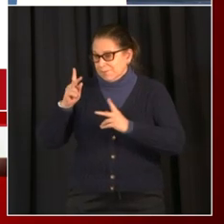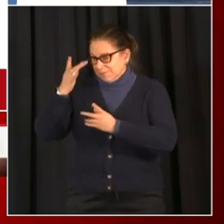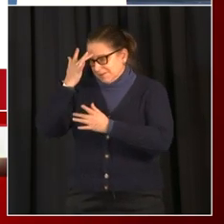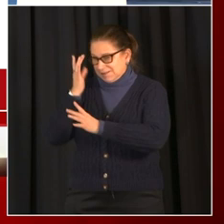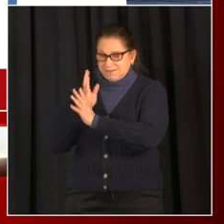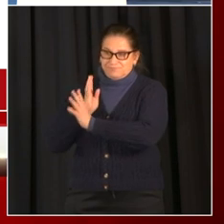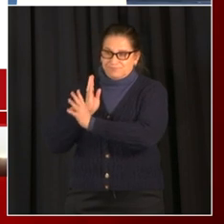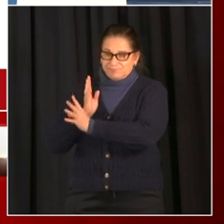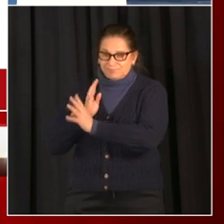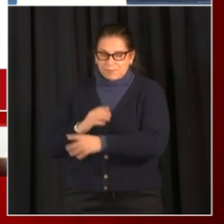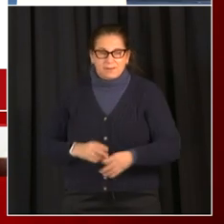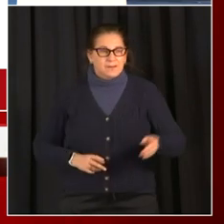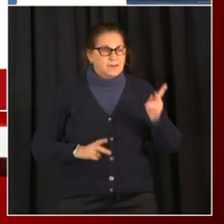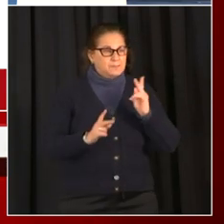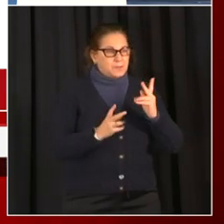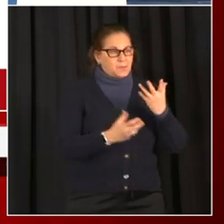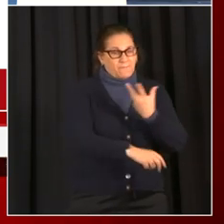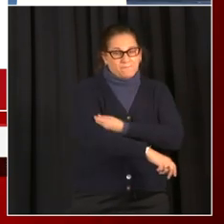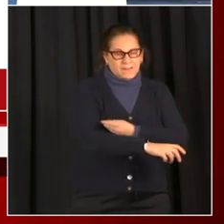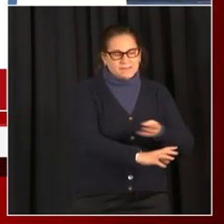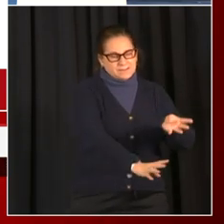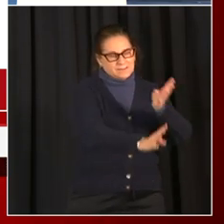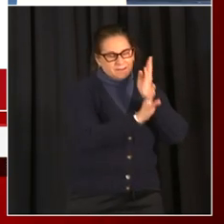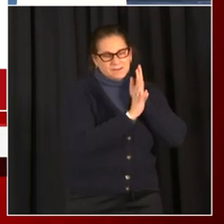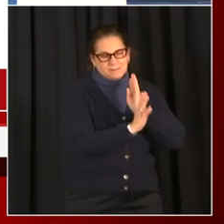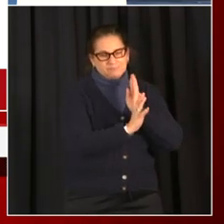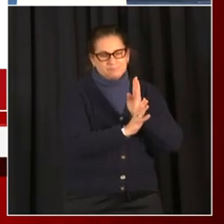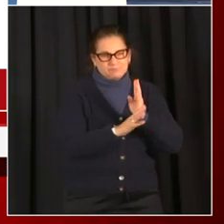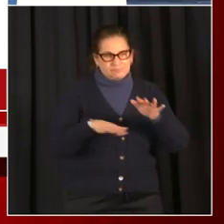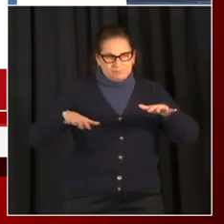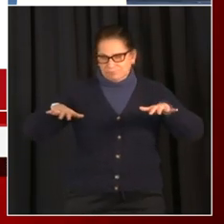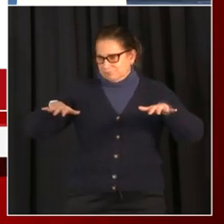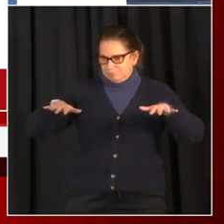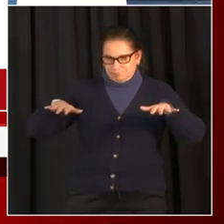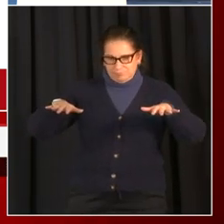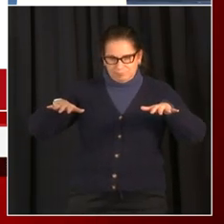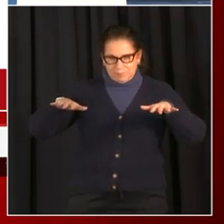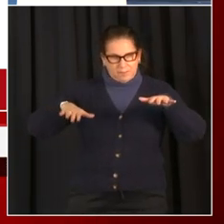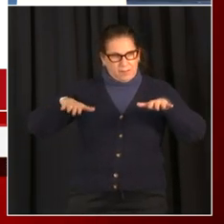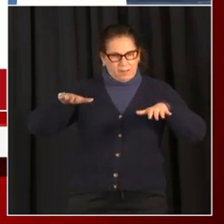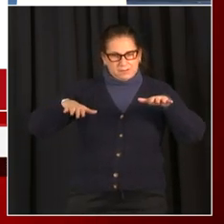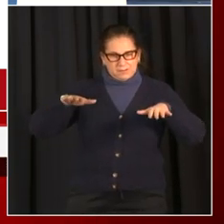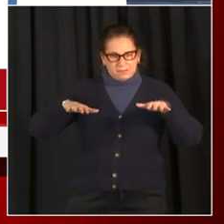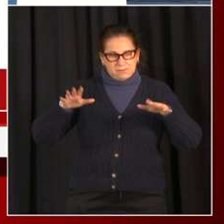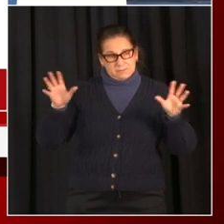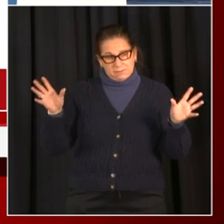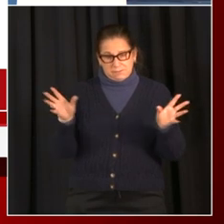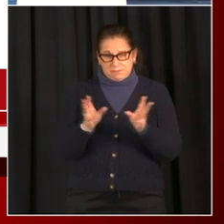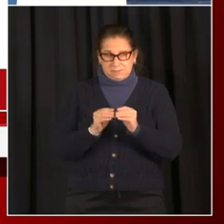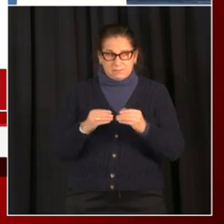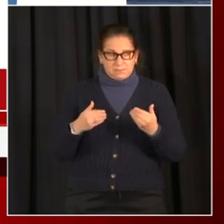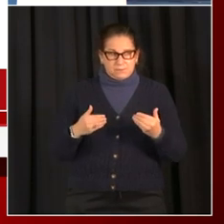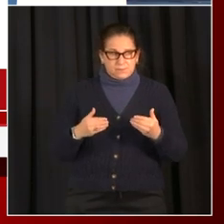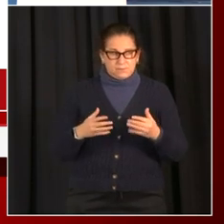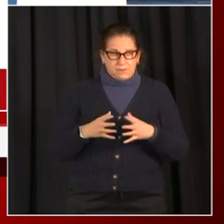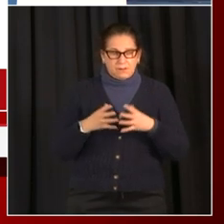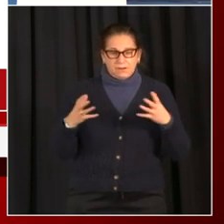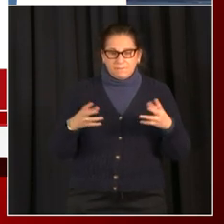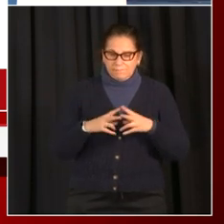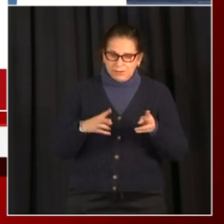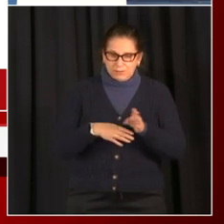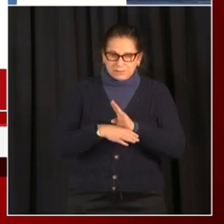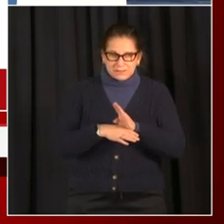number is an accurate understanding of the total bed capacity within the district. And as that